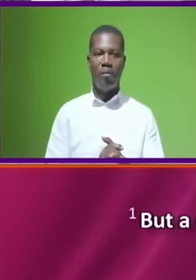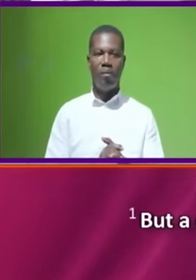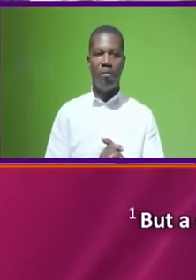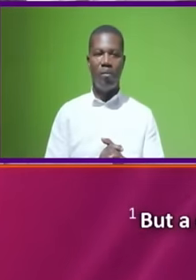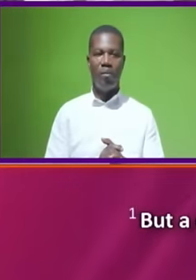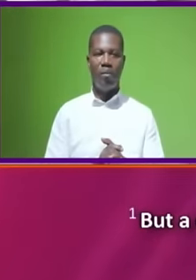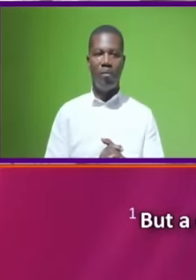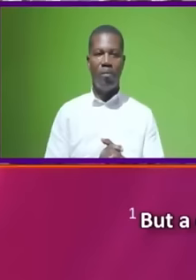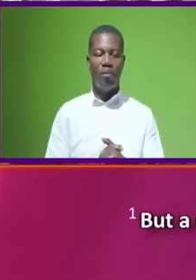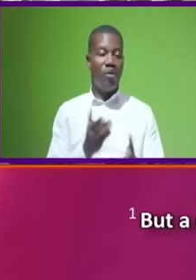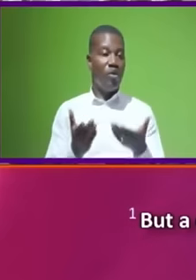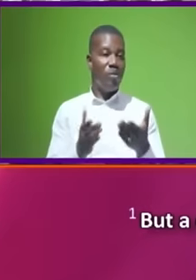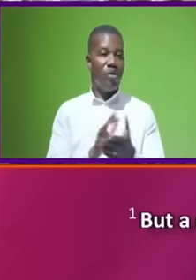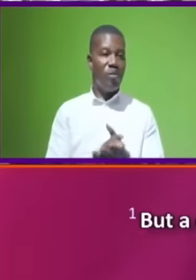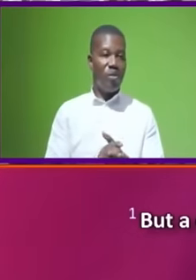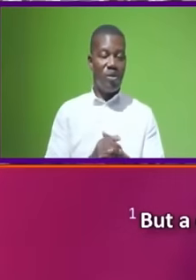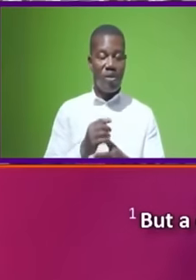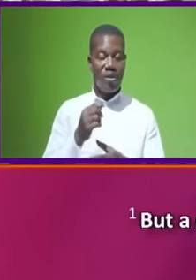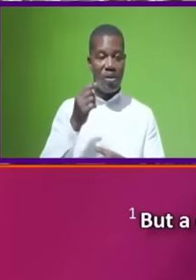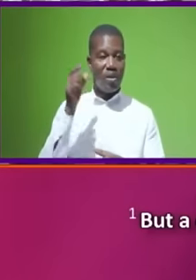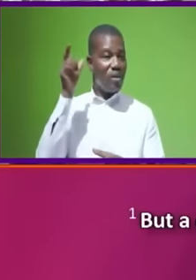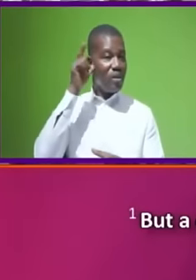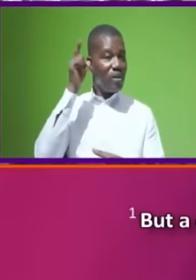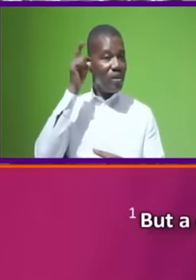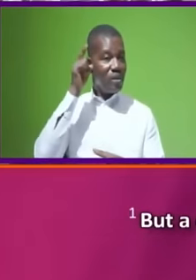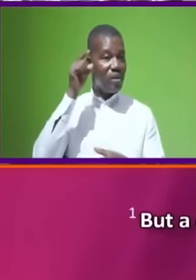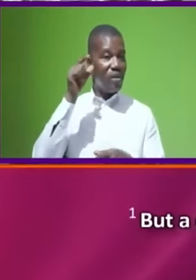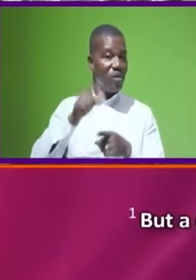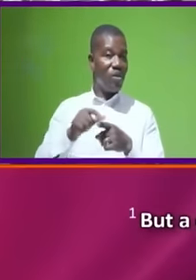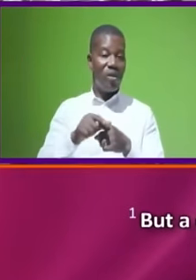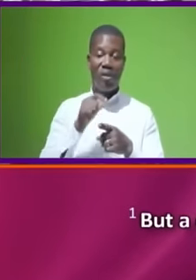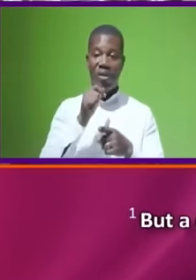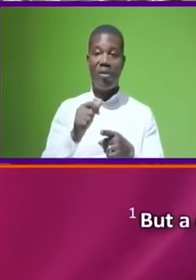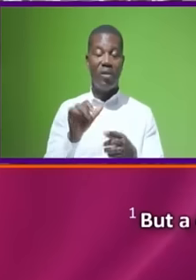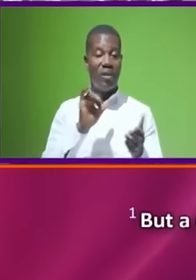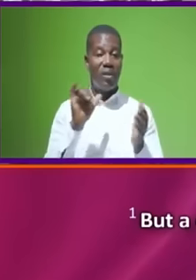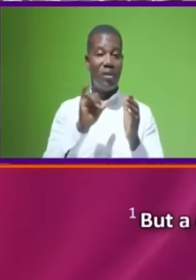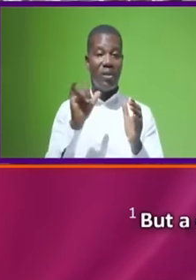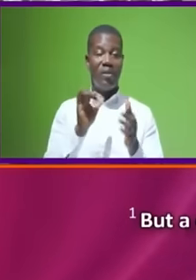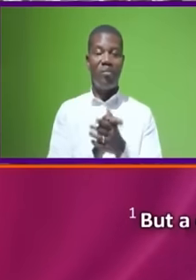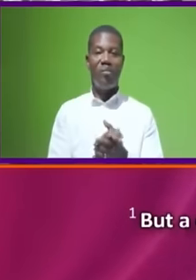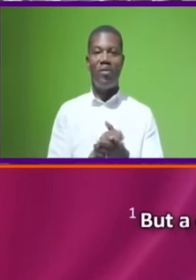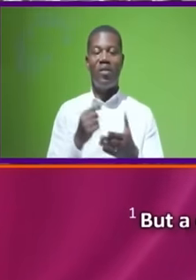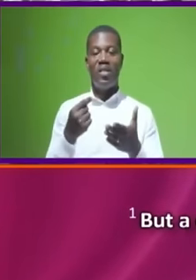Anamutie ni namunsa sagana fodi. Yes.